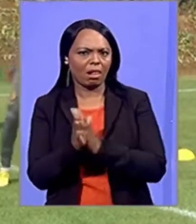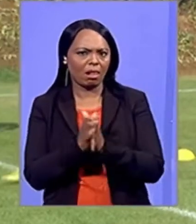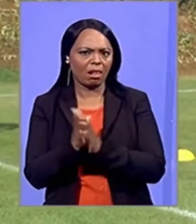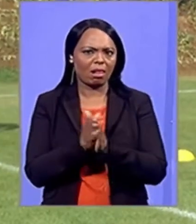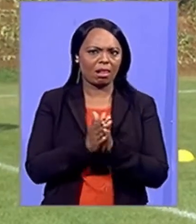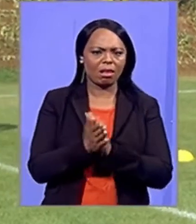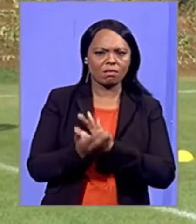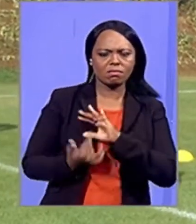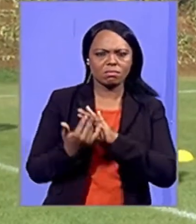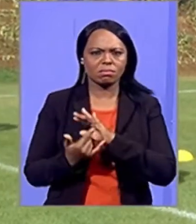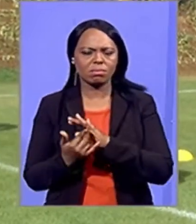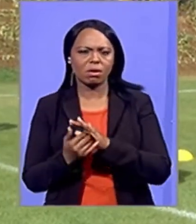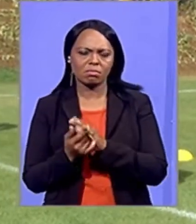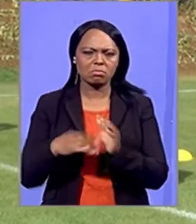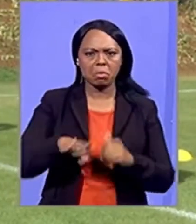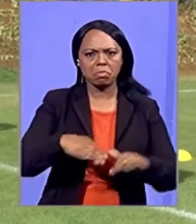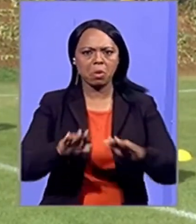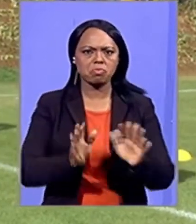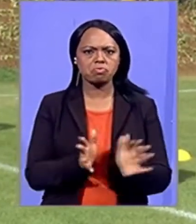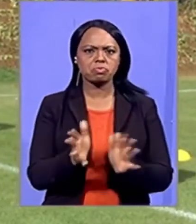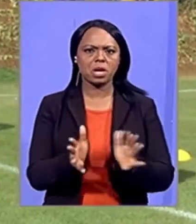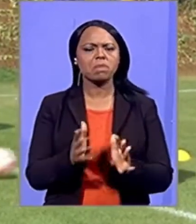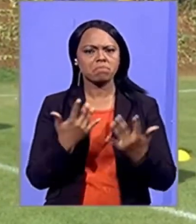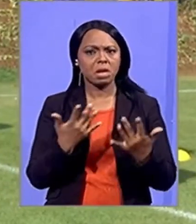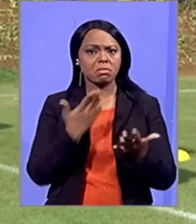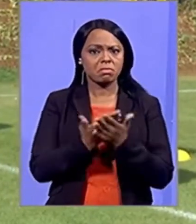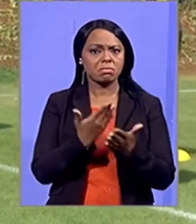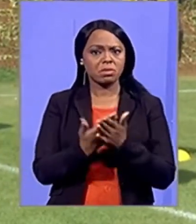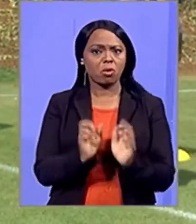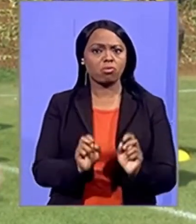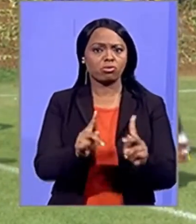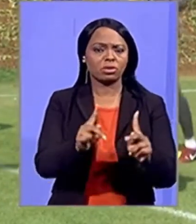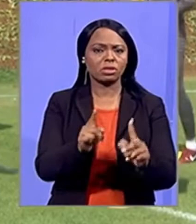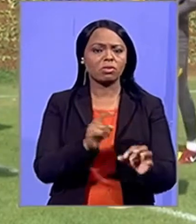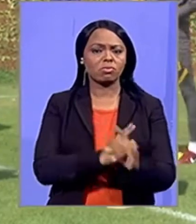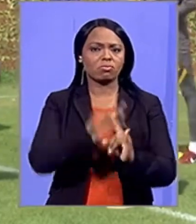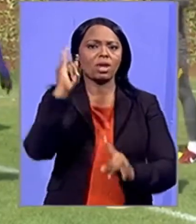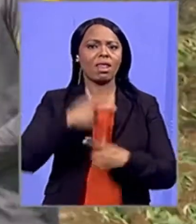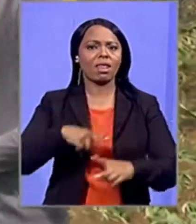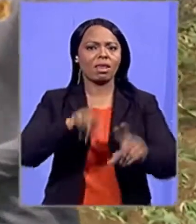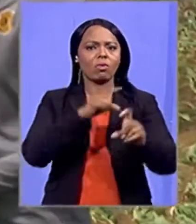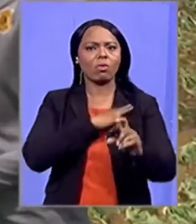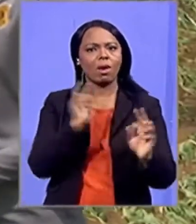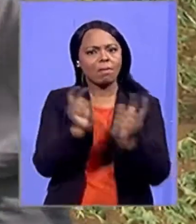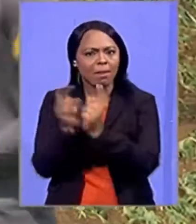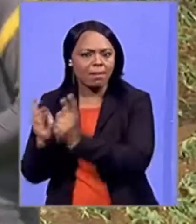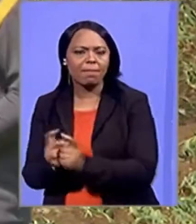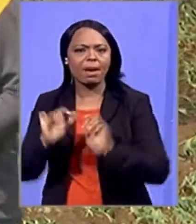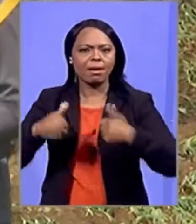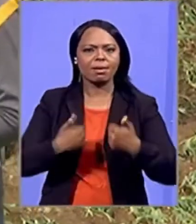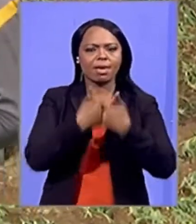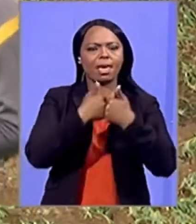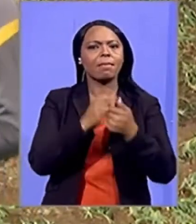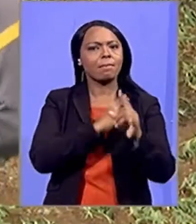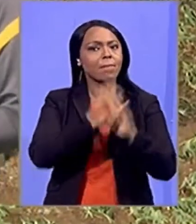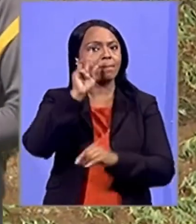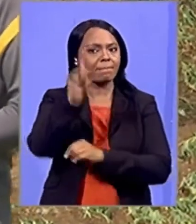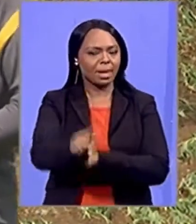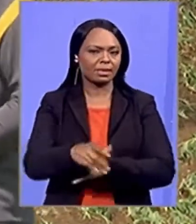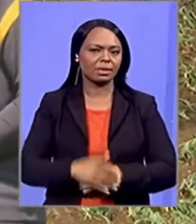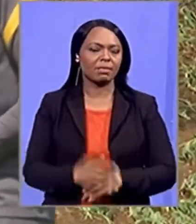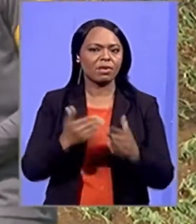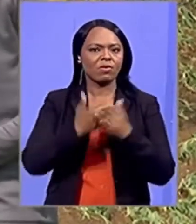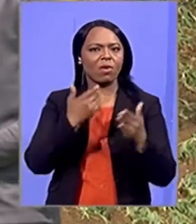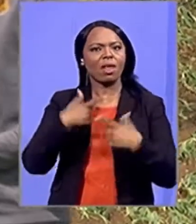Chiefs ina le bokgoni bja go ka fenya league, maikemišetšo ke go fenya dipapadi ka moka tšeo di tlago pele league e